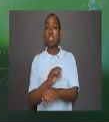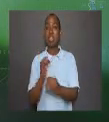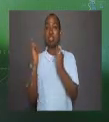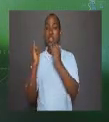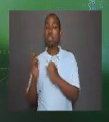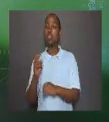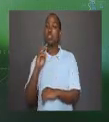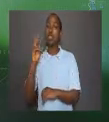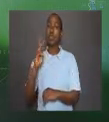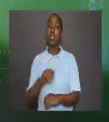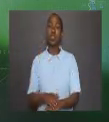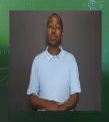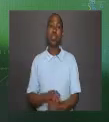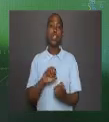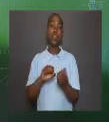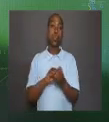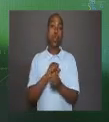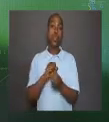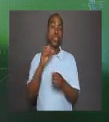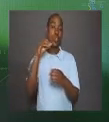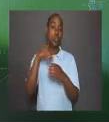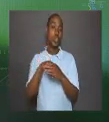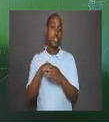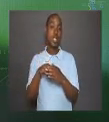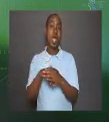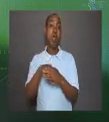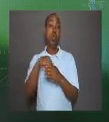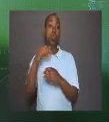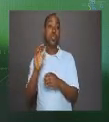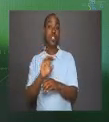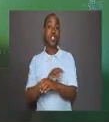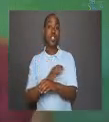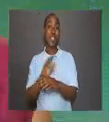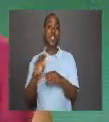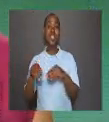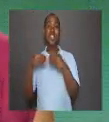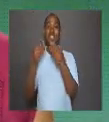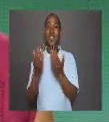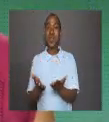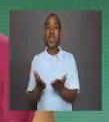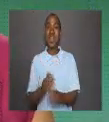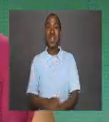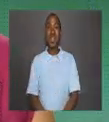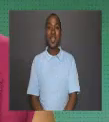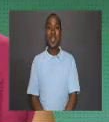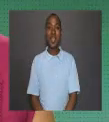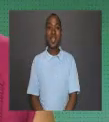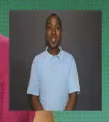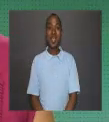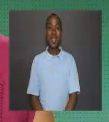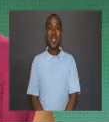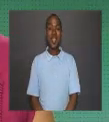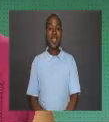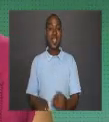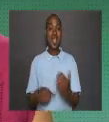The solutions inside and outside the cell are given. State whether the